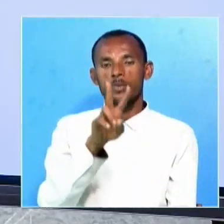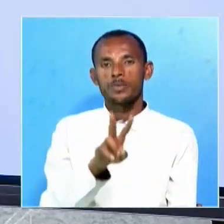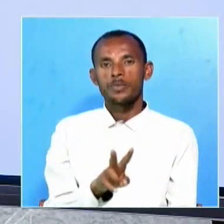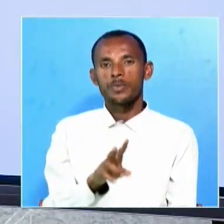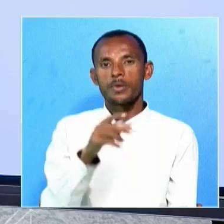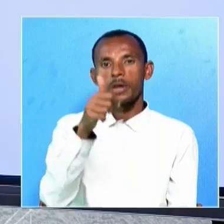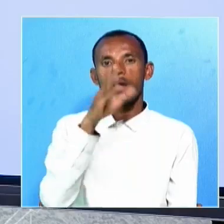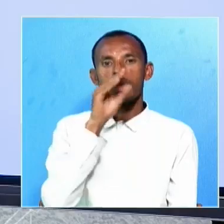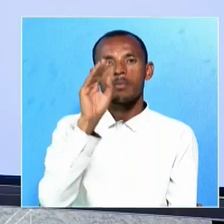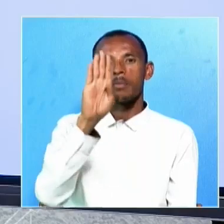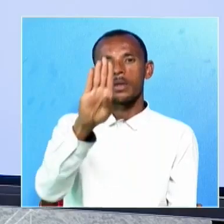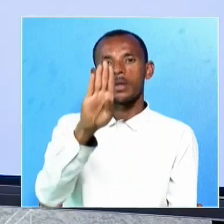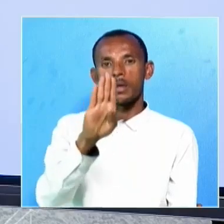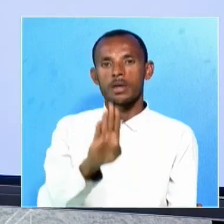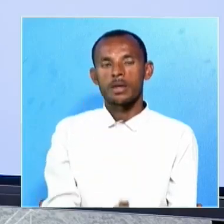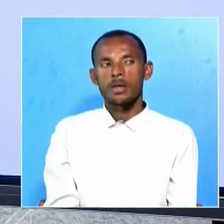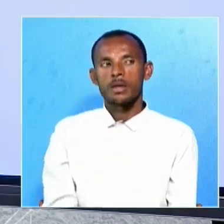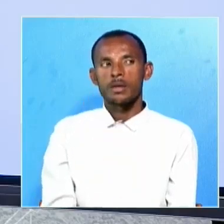A and